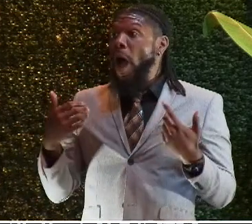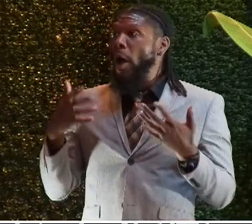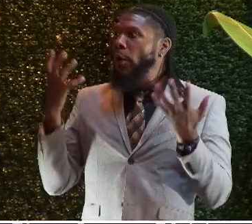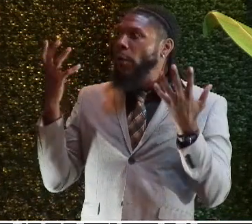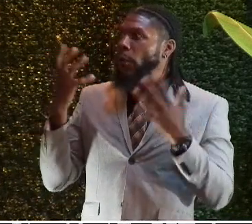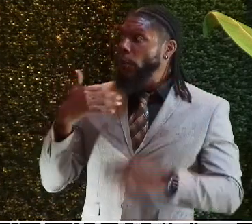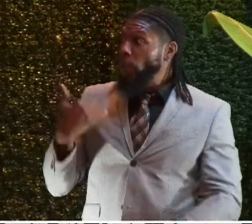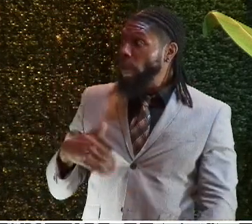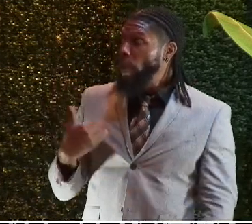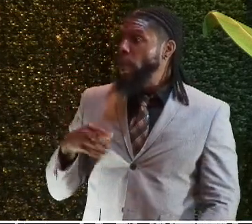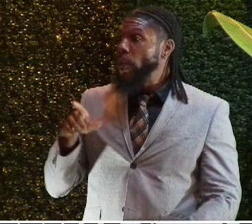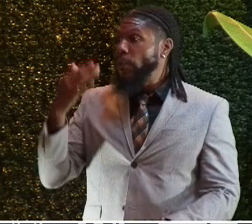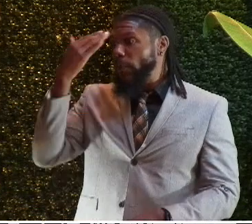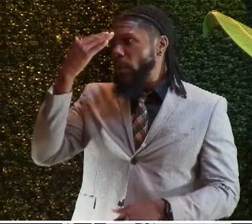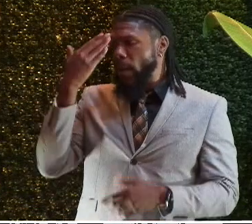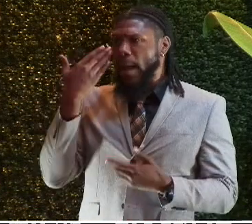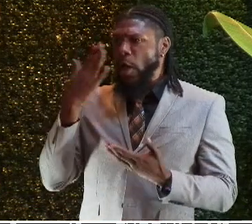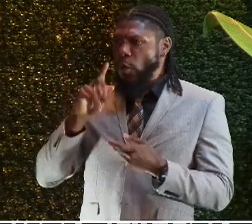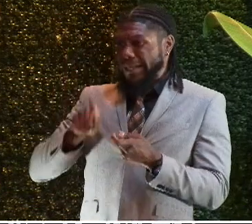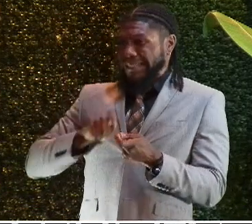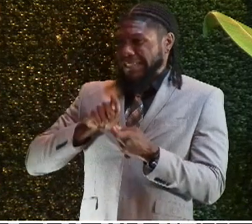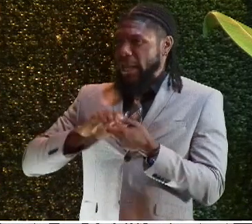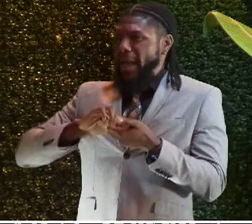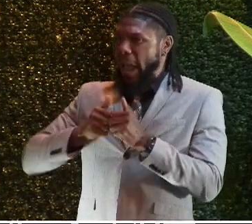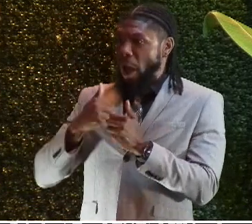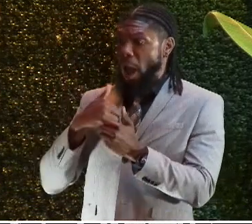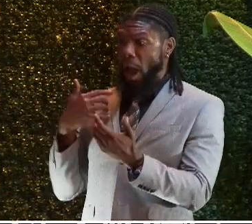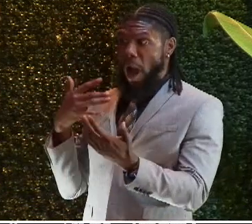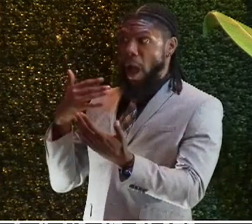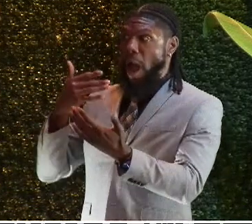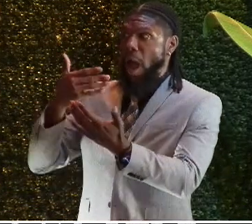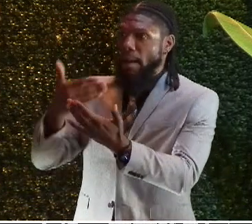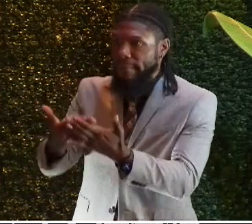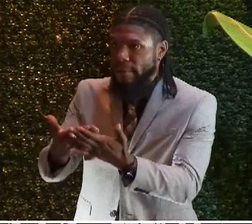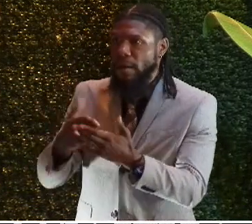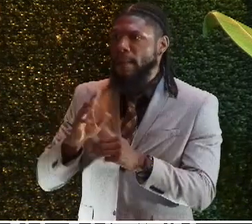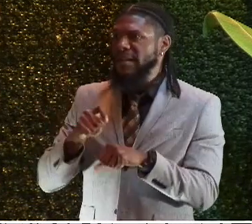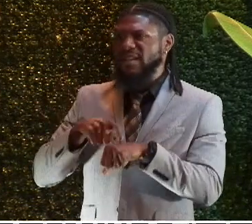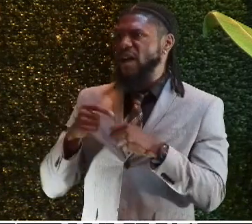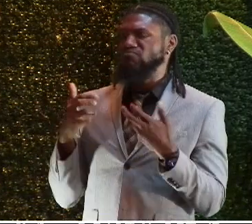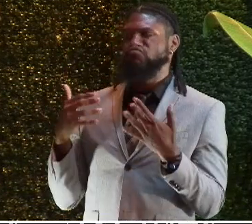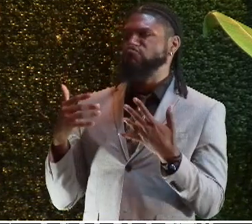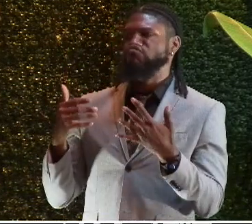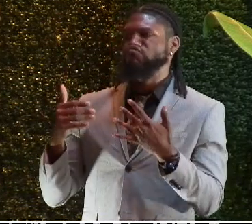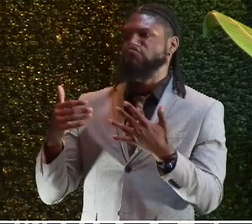I'm not exactly sure how I got here. Time just moves on. But there's